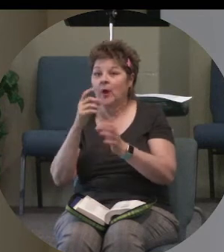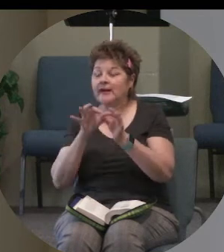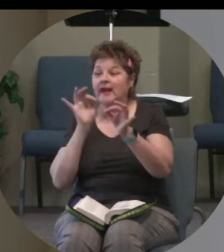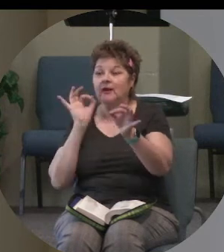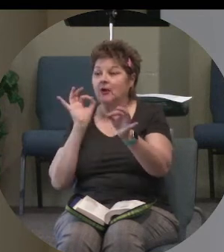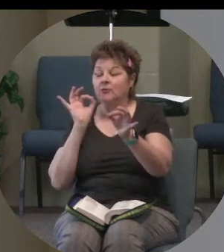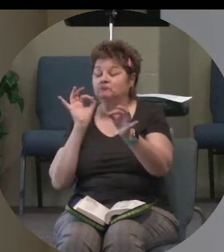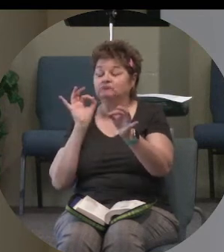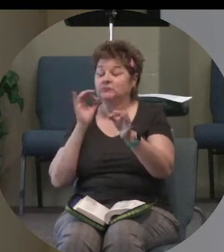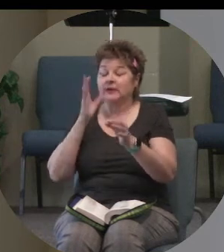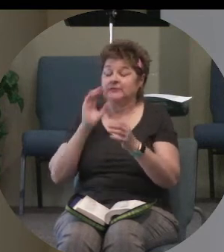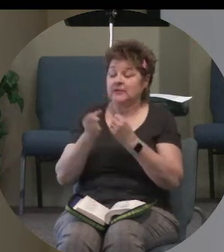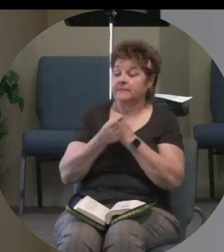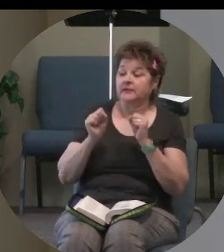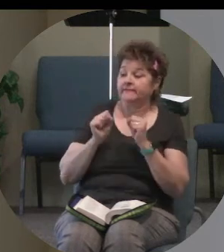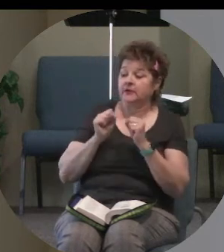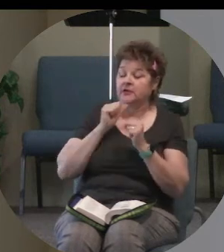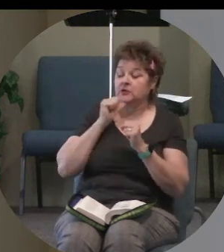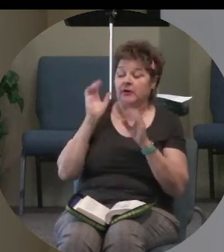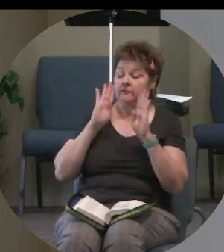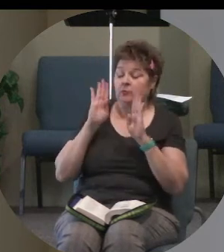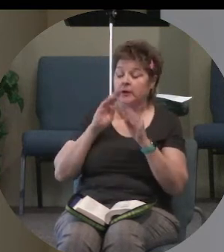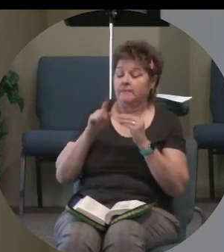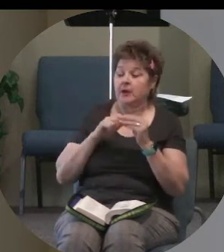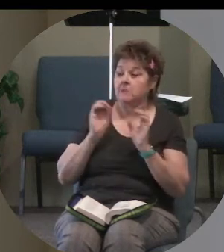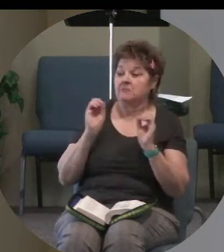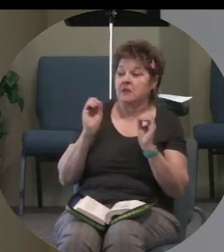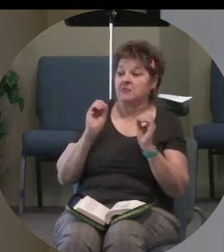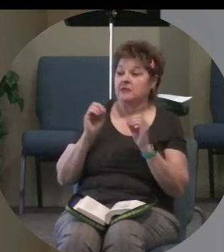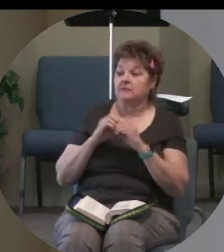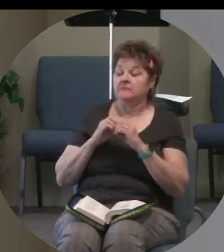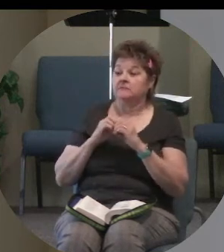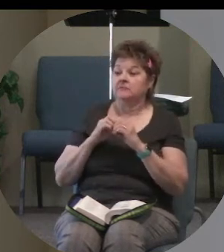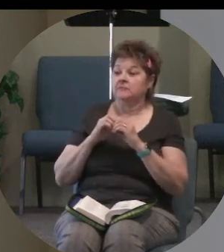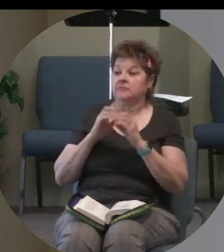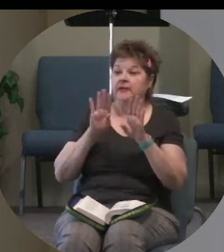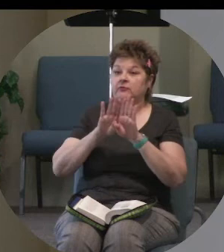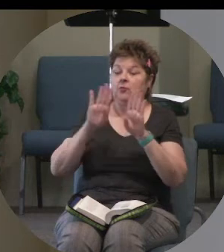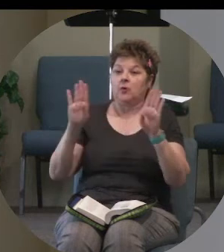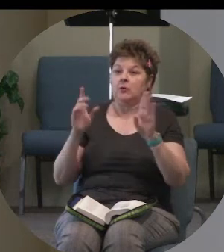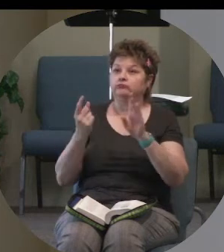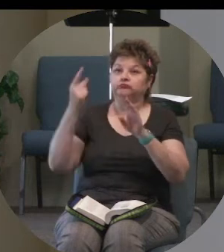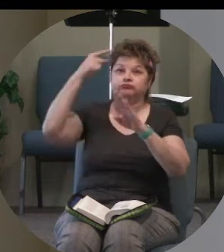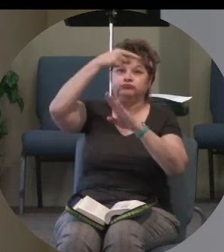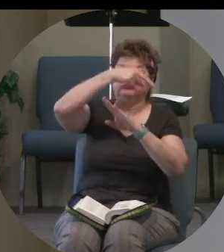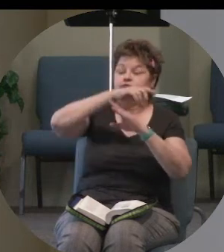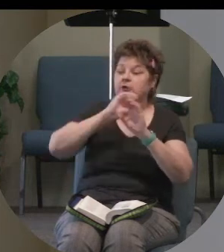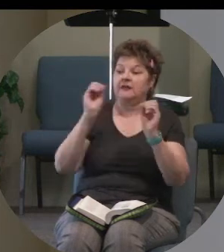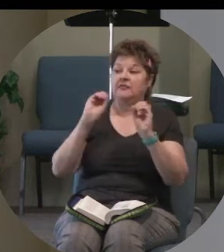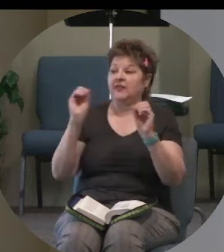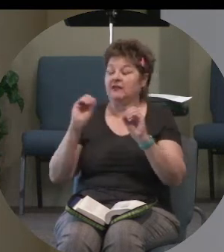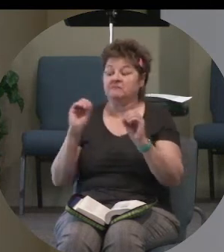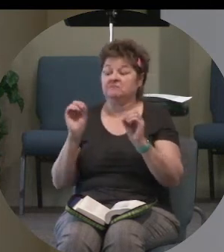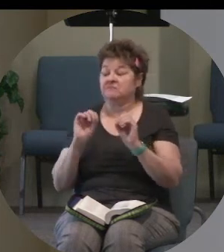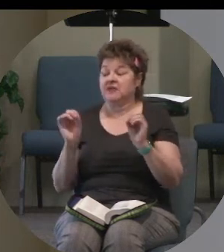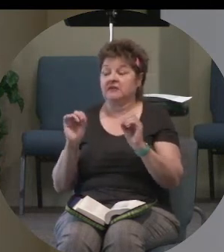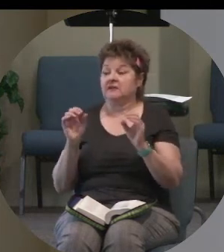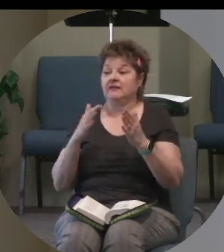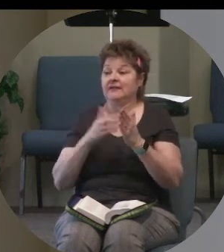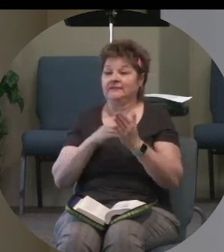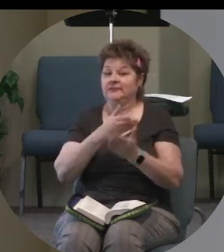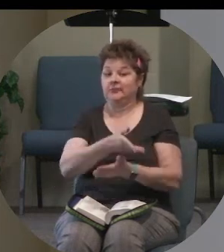like, "I'll deliver you, and also you don't have to worry about anything coming over the wall. No siege mounds, no shield, nothing coming against